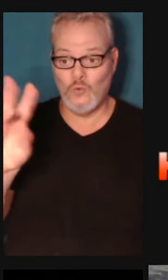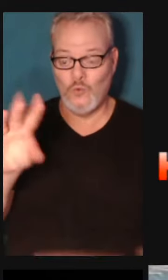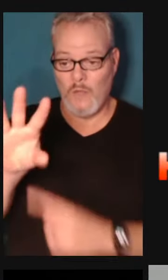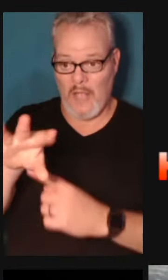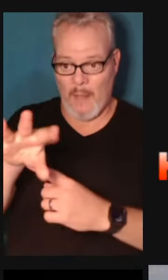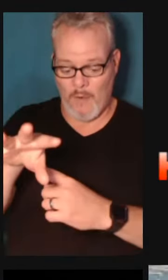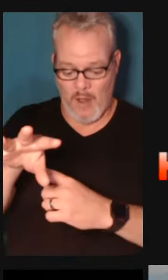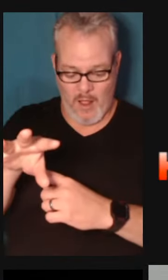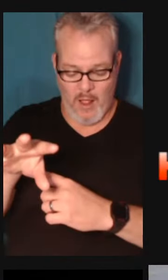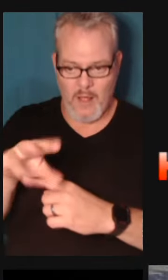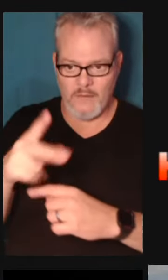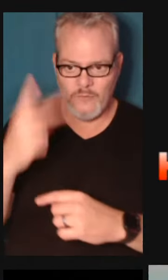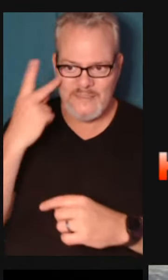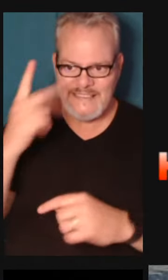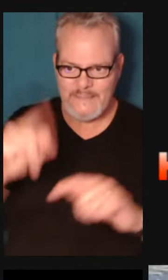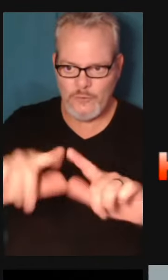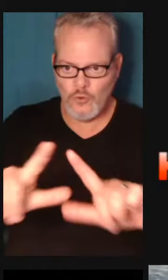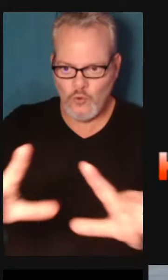to zoom it in,